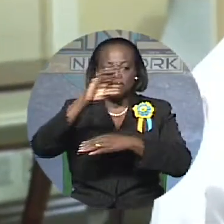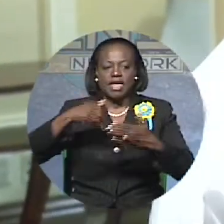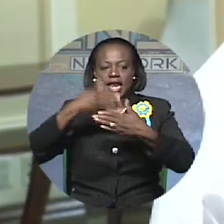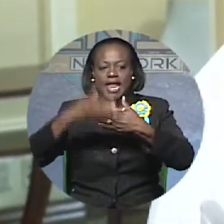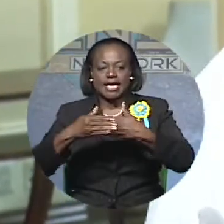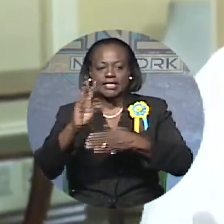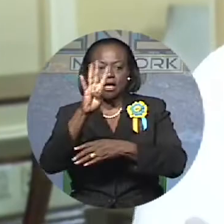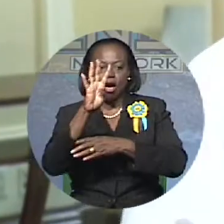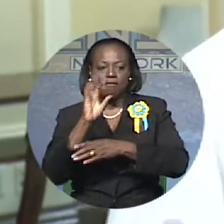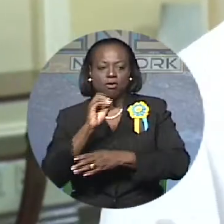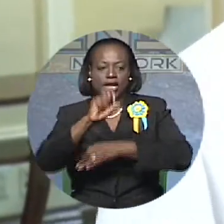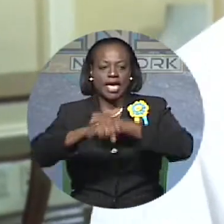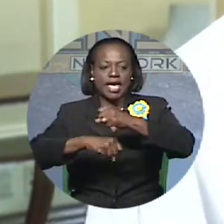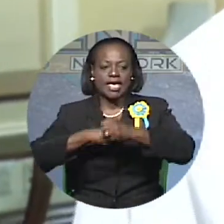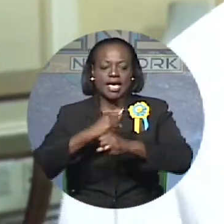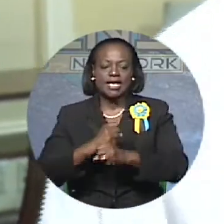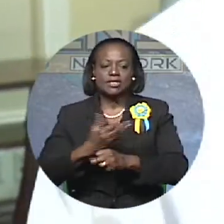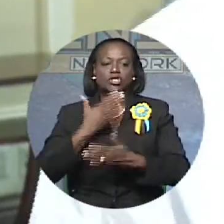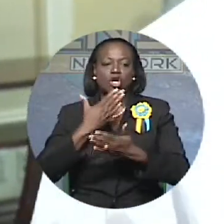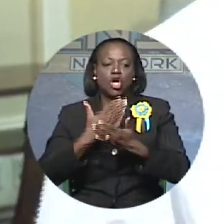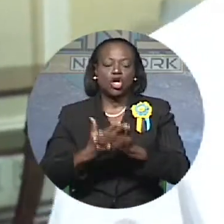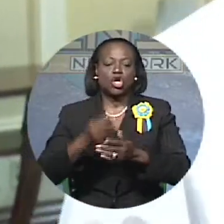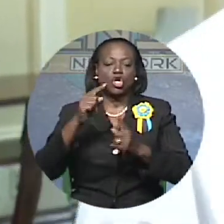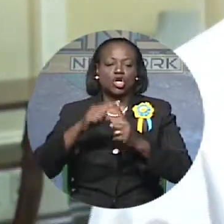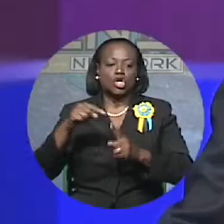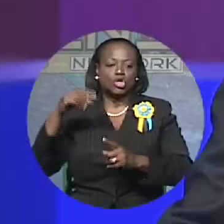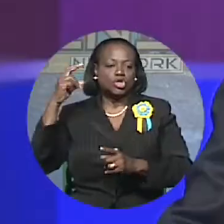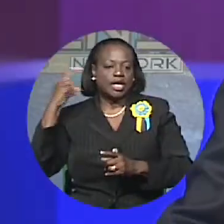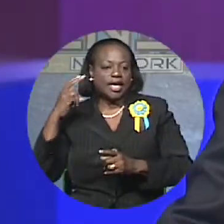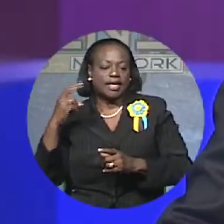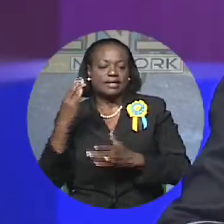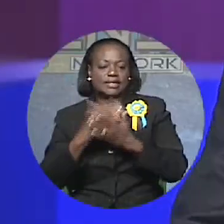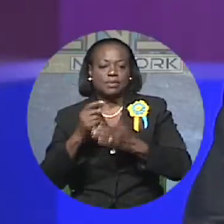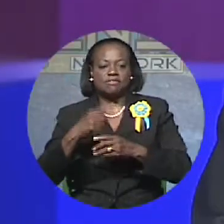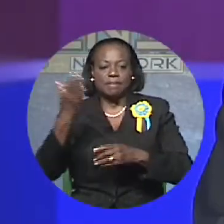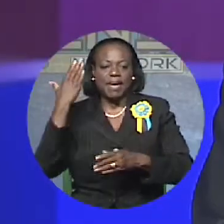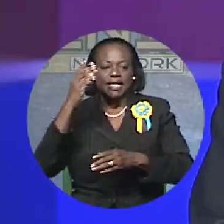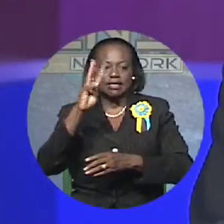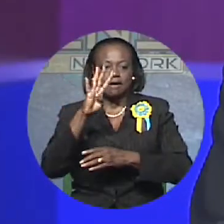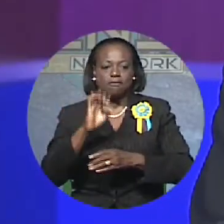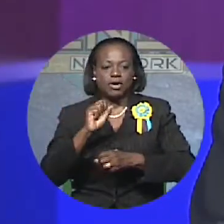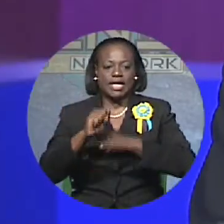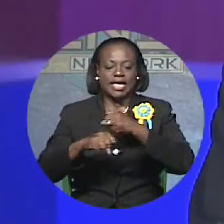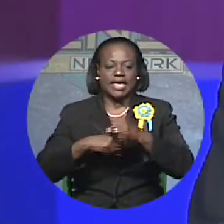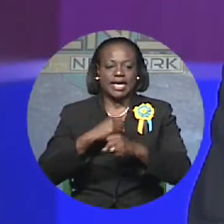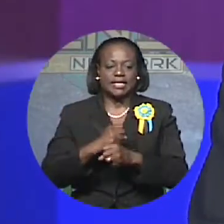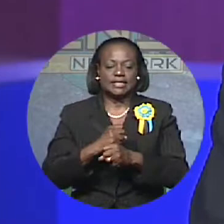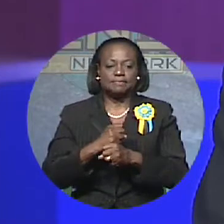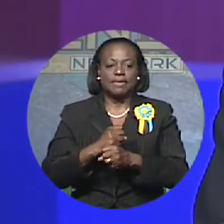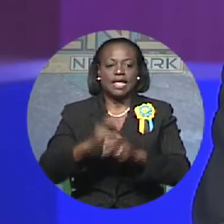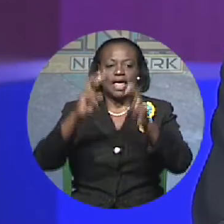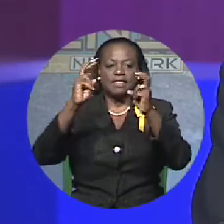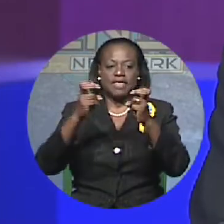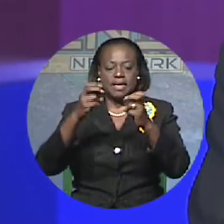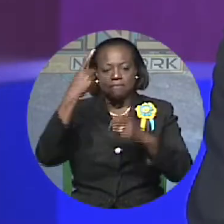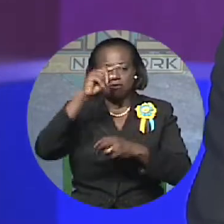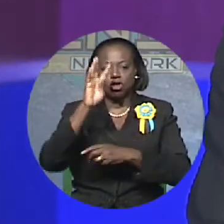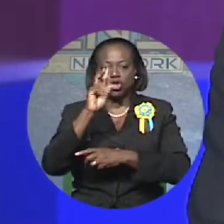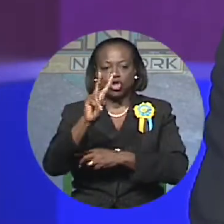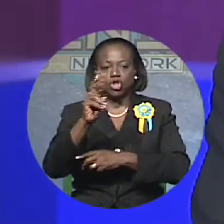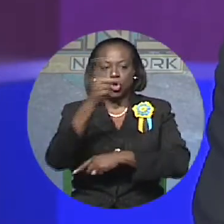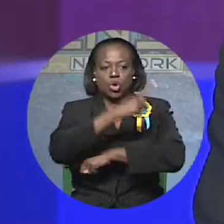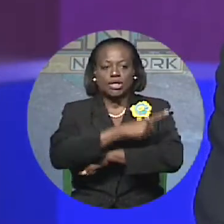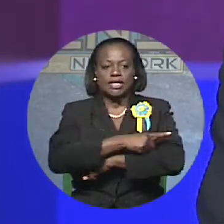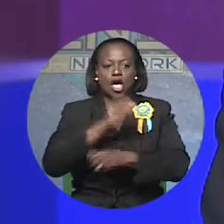hear the story of someone who's actually built the nation for the past 40 years. The theme of the two-day workshop